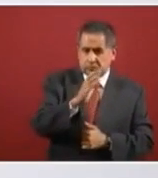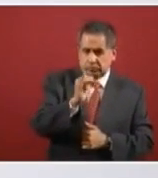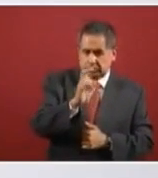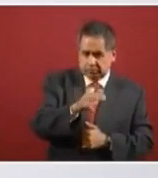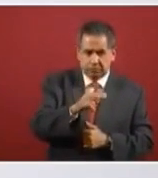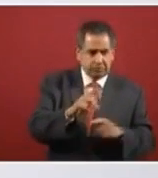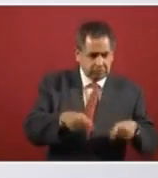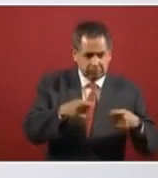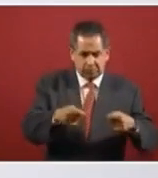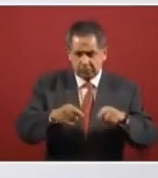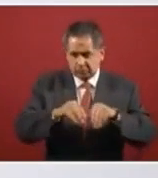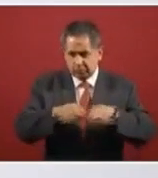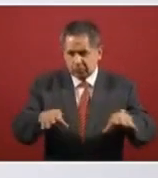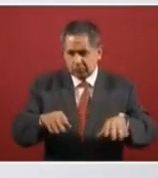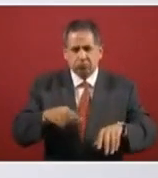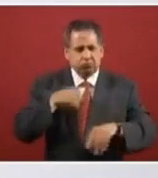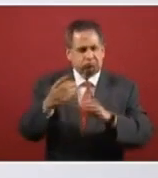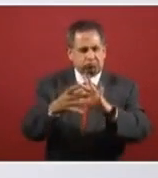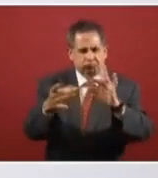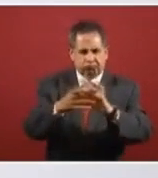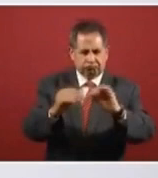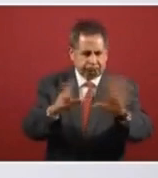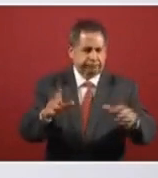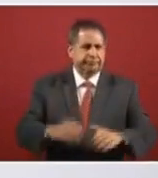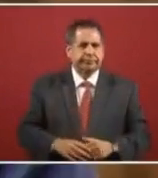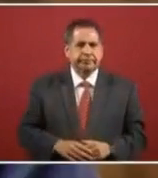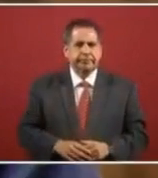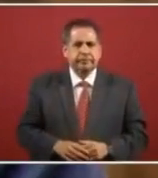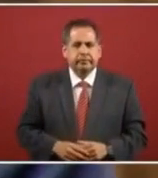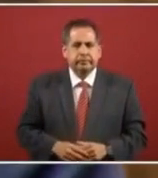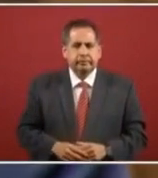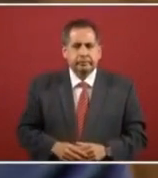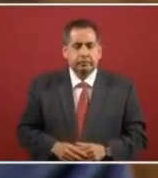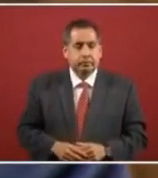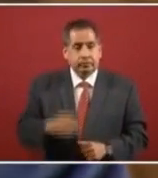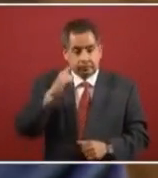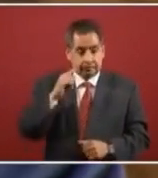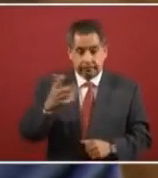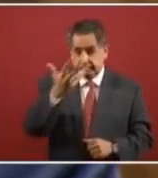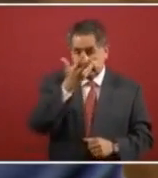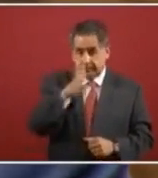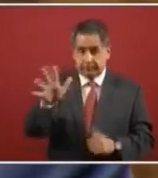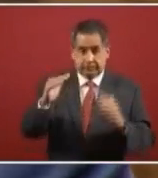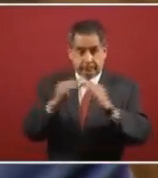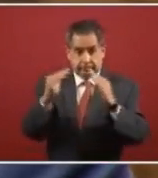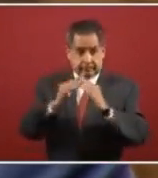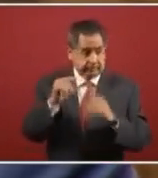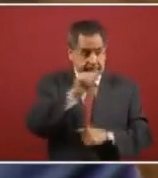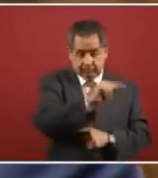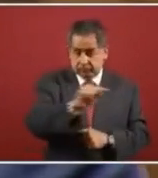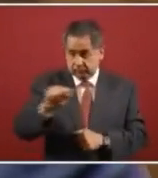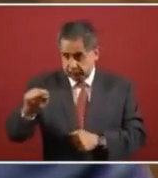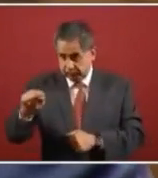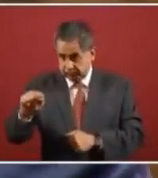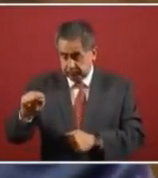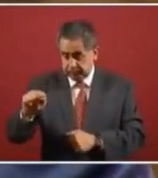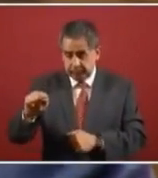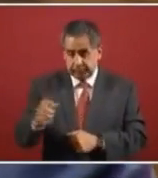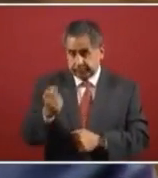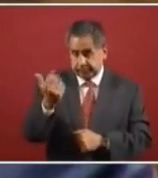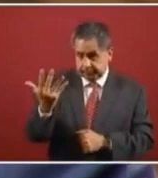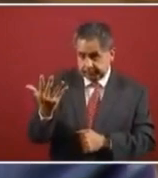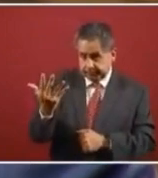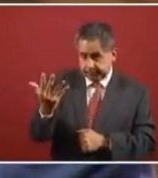benefits are are being out of every ten in Mexico